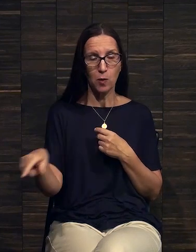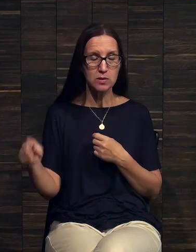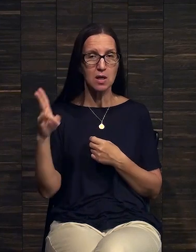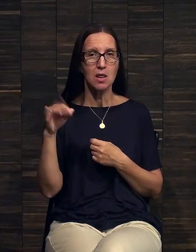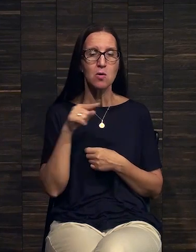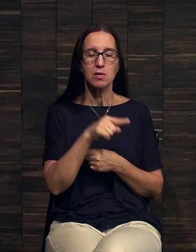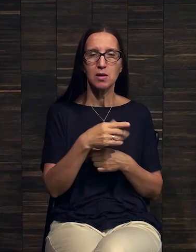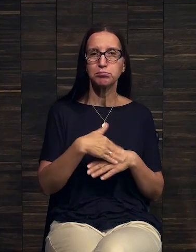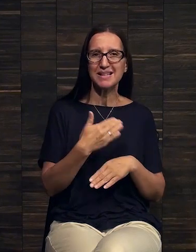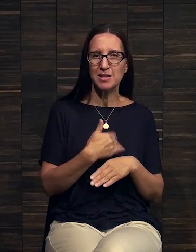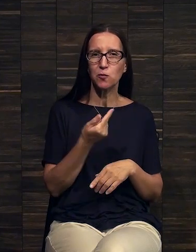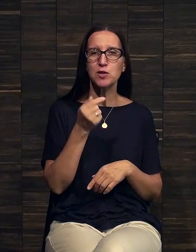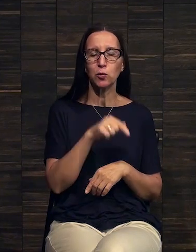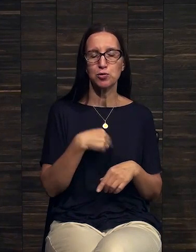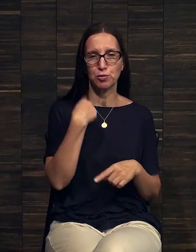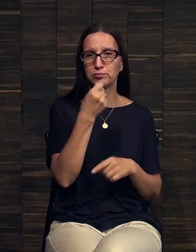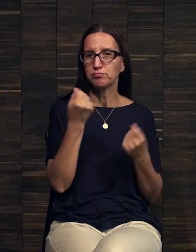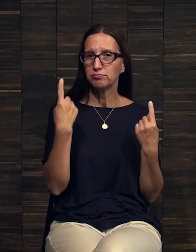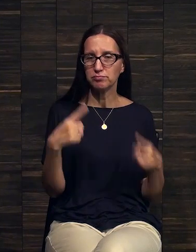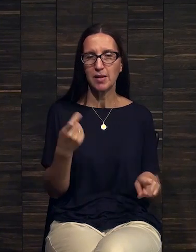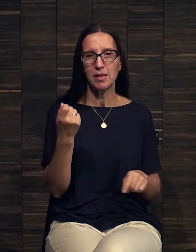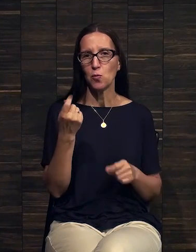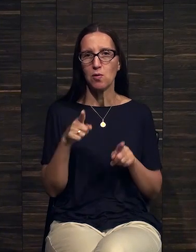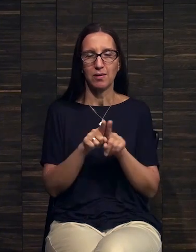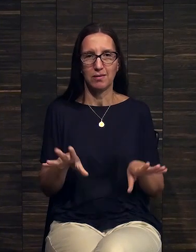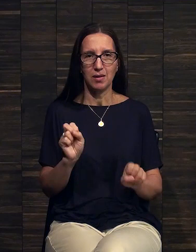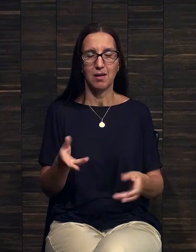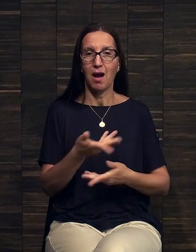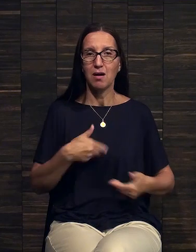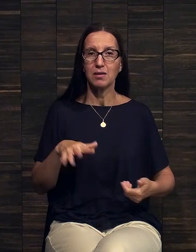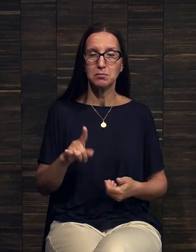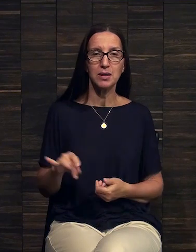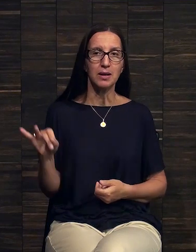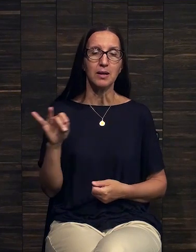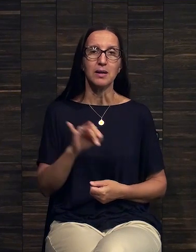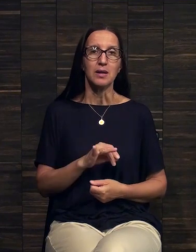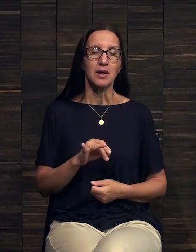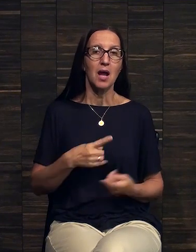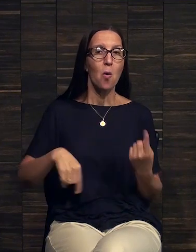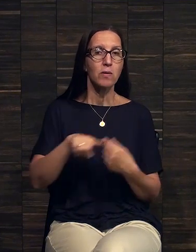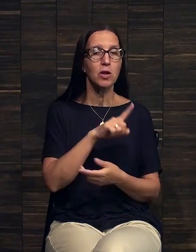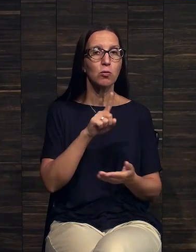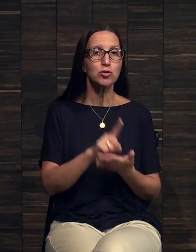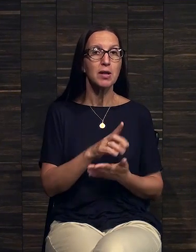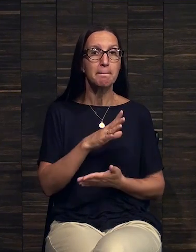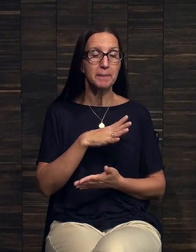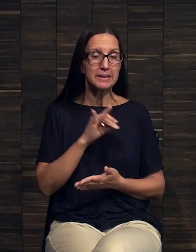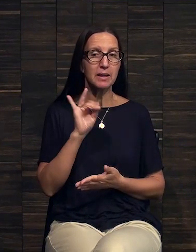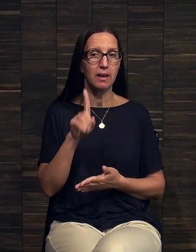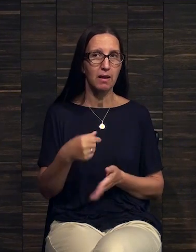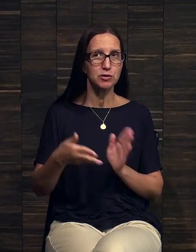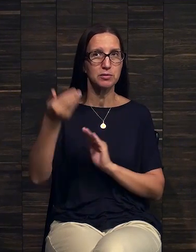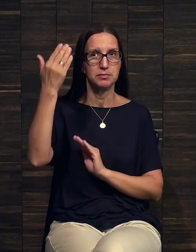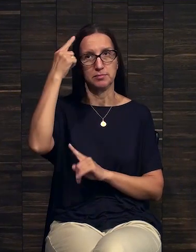almost like humans, and they are pursued prosecuted because they are not like